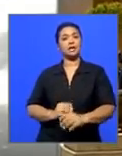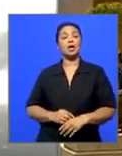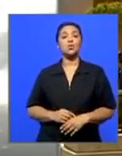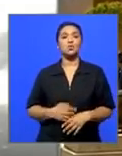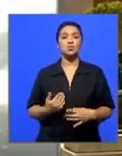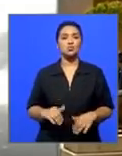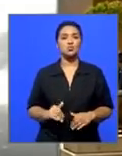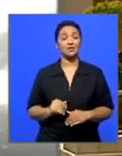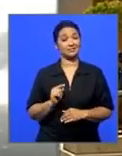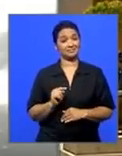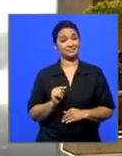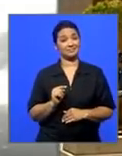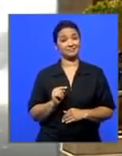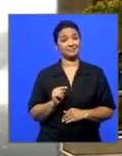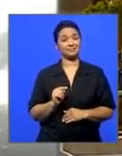a very